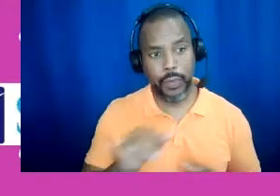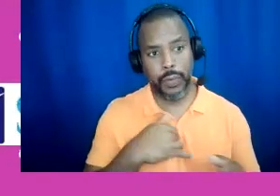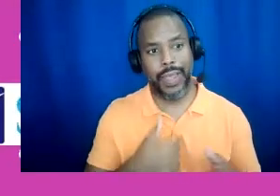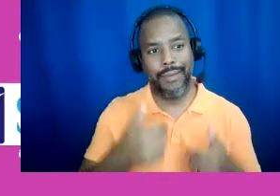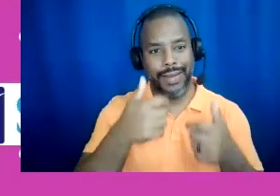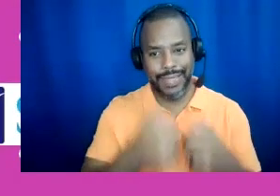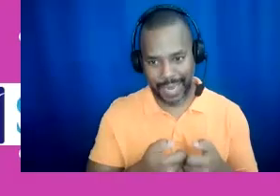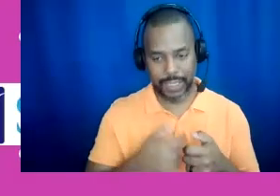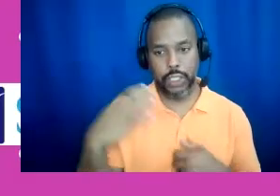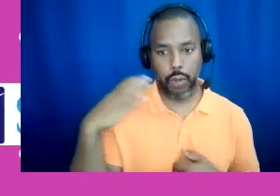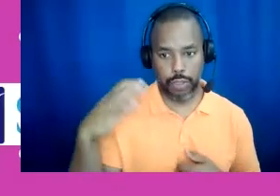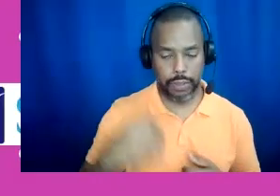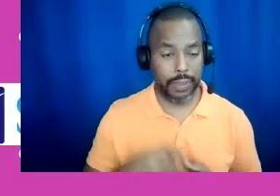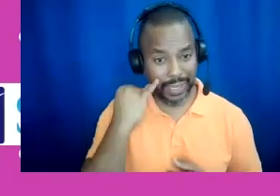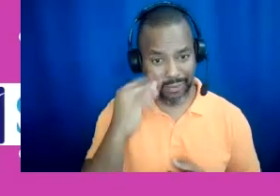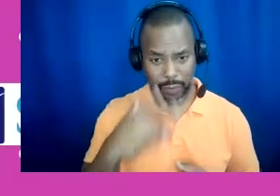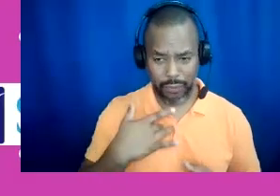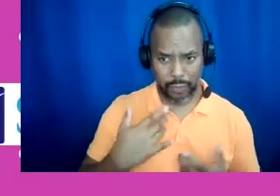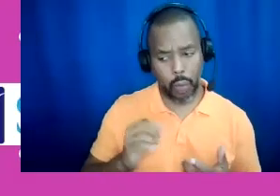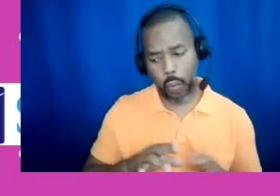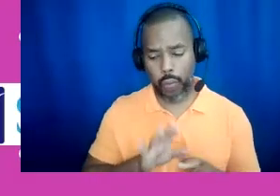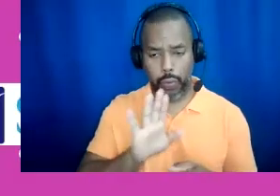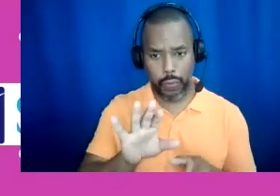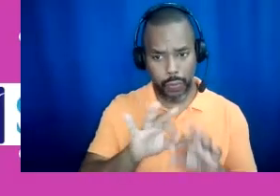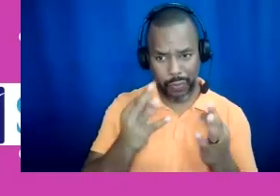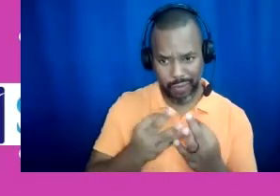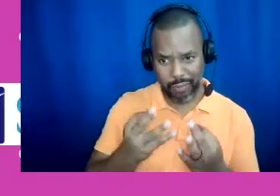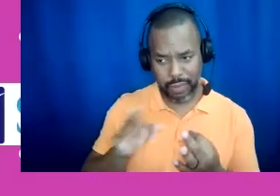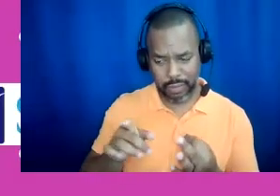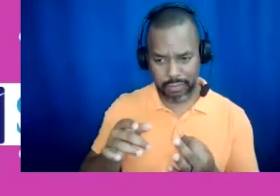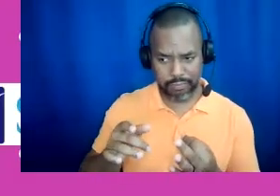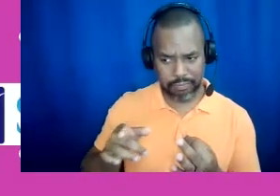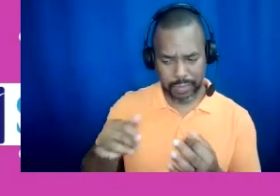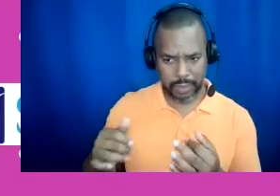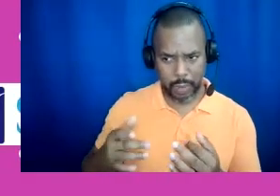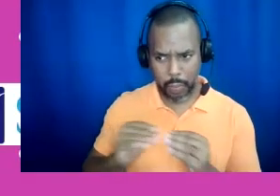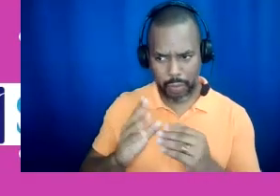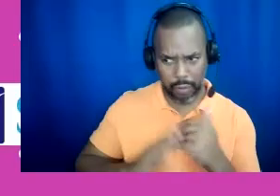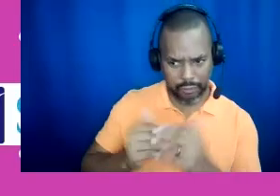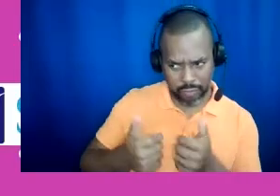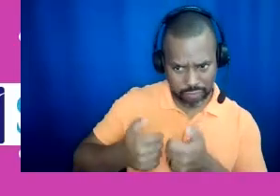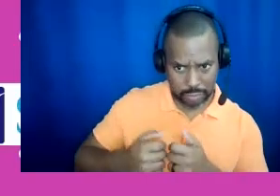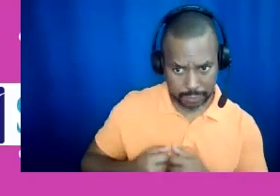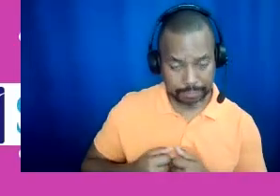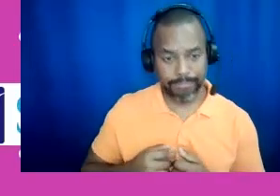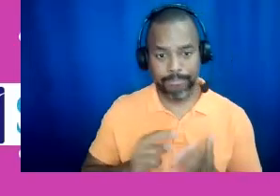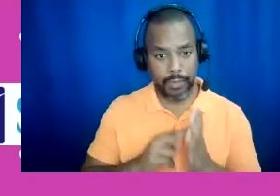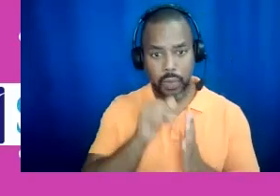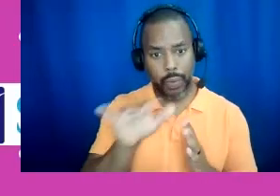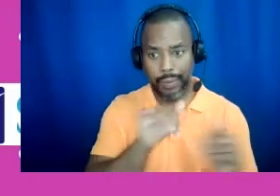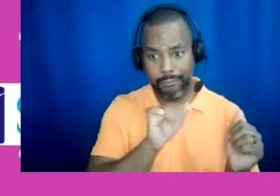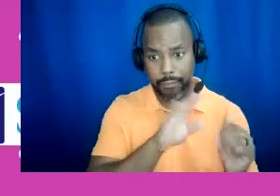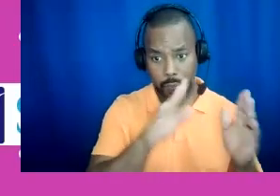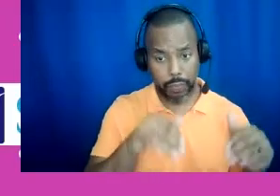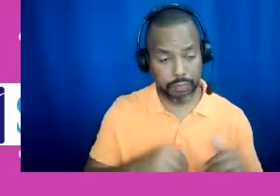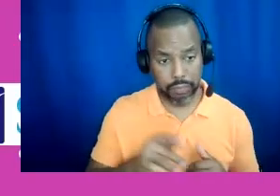So if you're more comfortable or if you have a dependent who's more comfortable with texting, this is also an option for you. You don't need to leave your home. You can